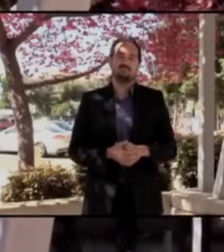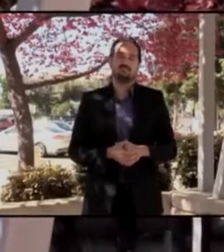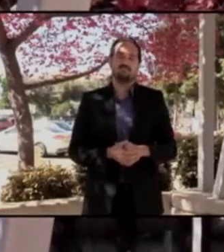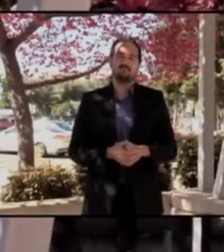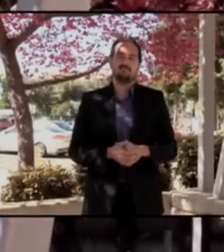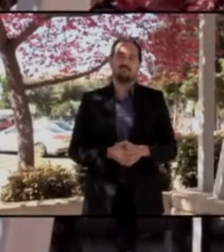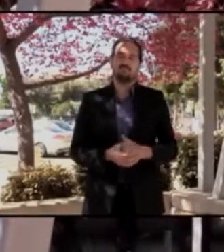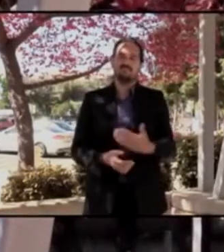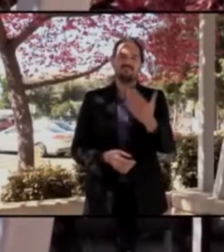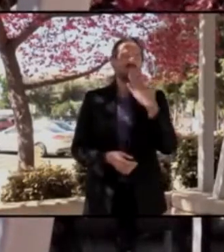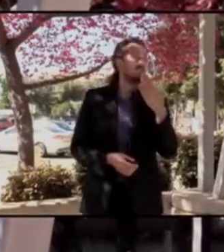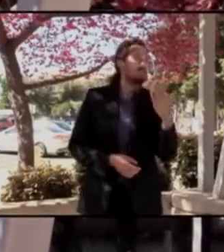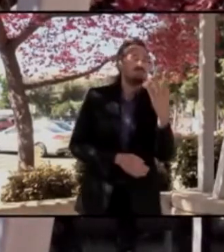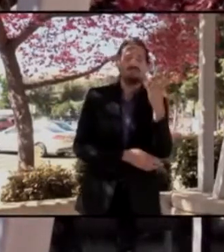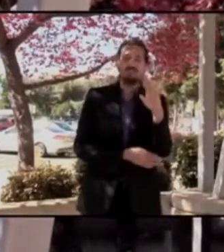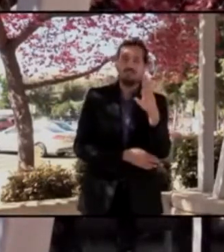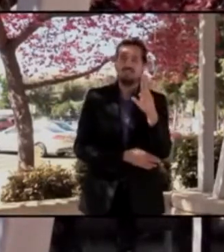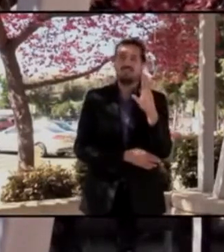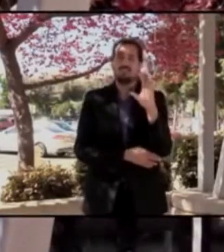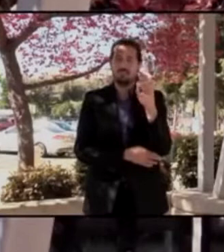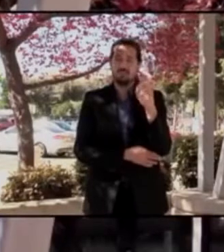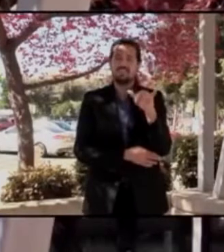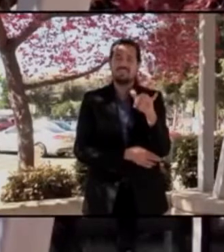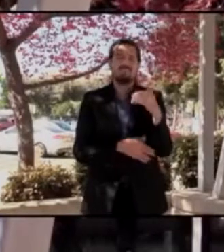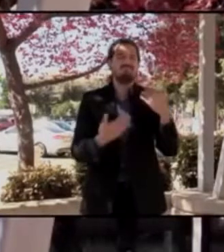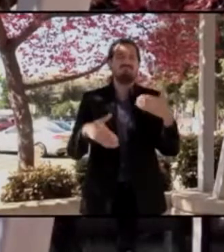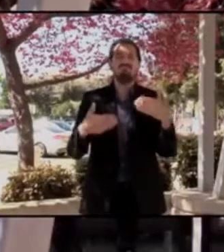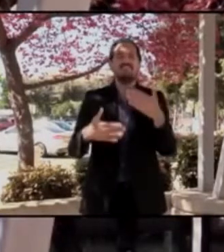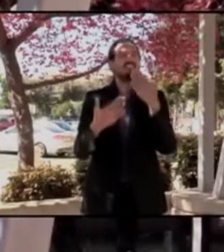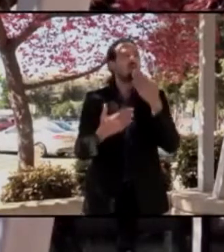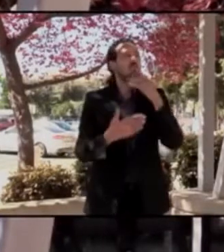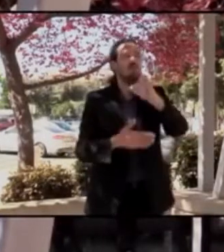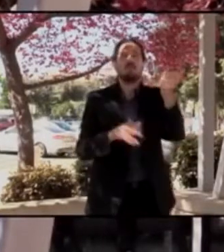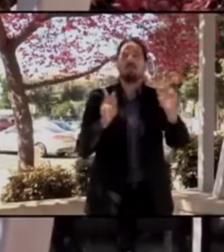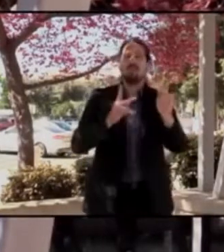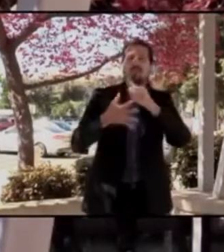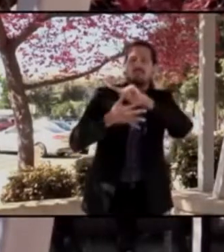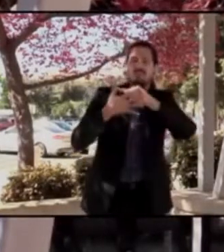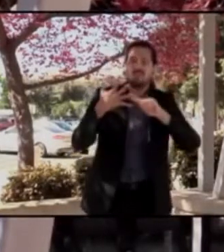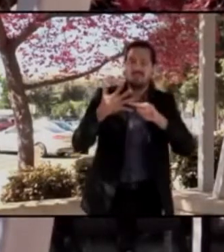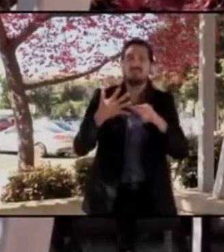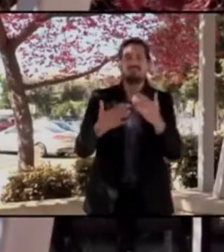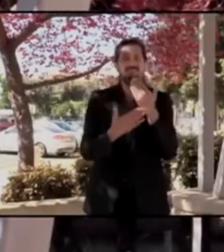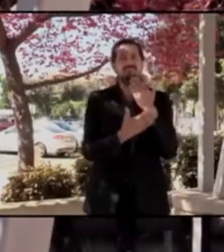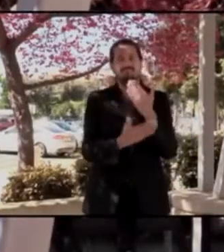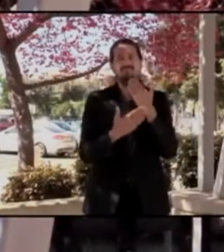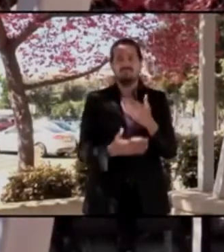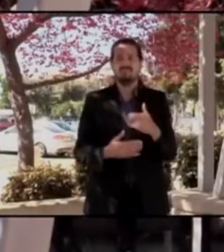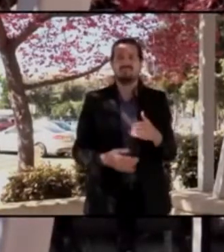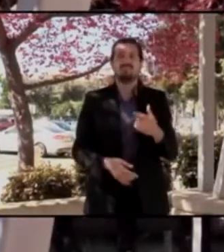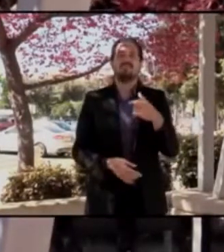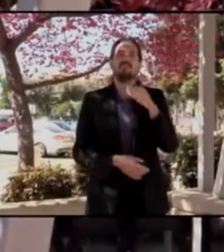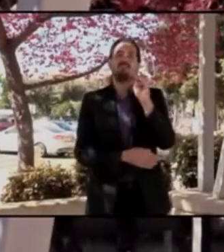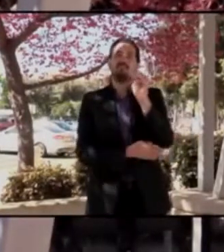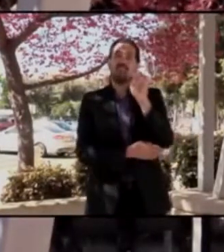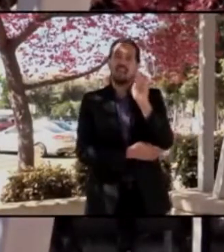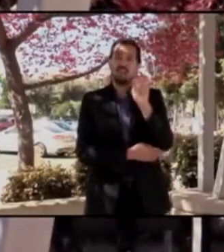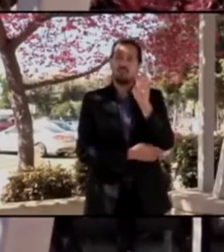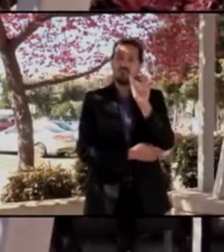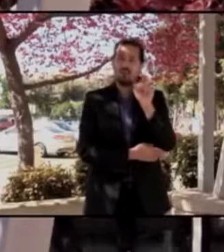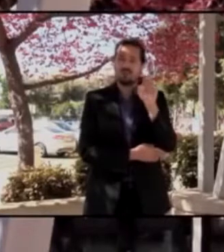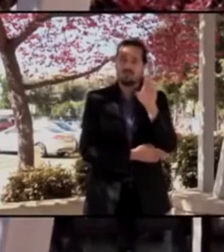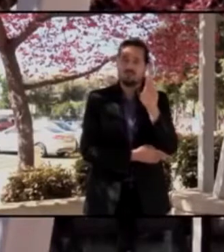Thank you, Dr. Cody, and everyone else, Supervisor Wasserman, Supervisor Chavez. I am really happy about this. This is